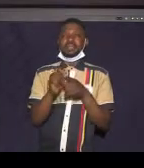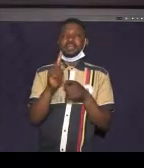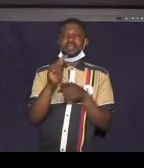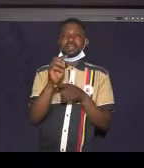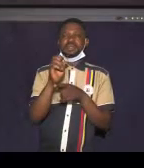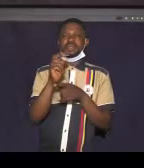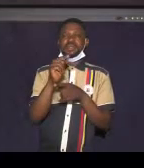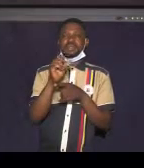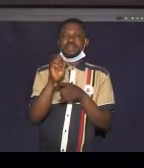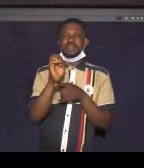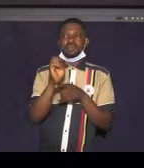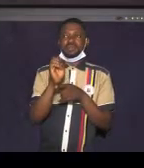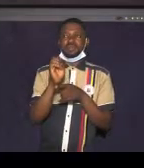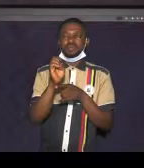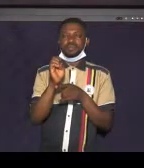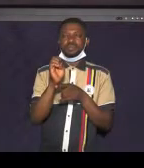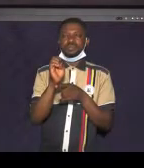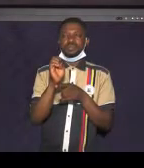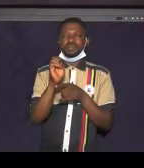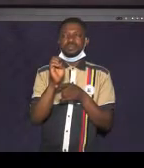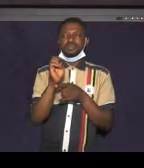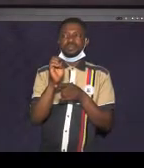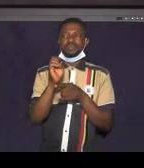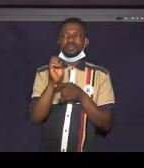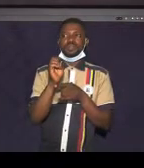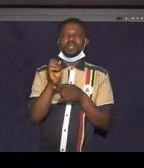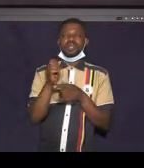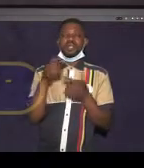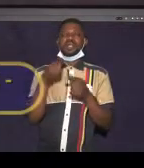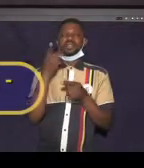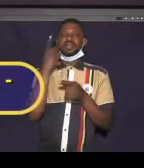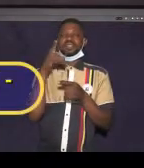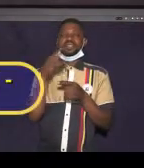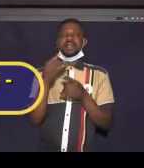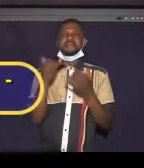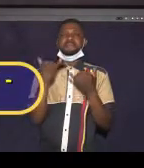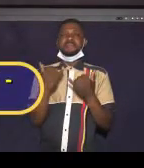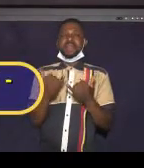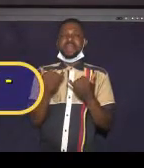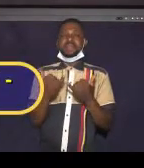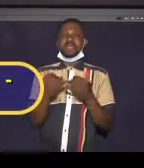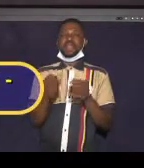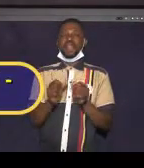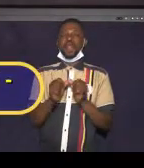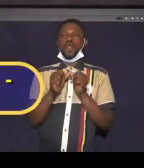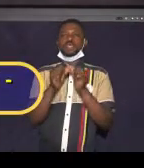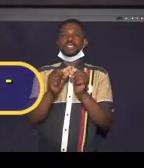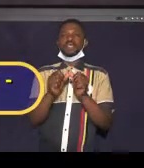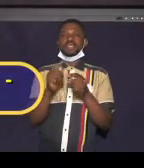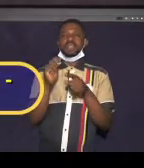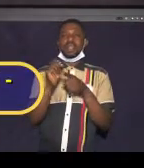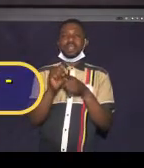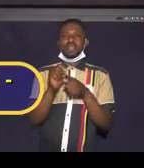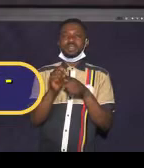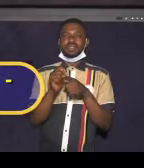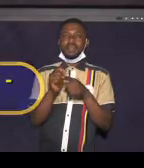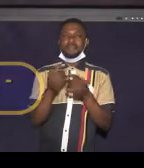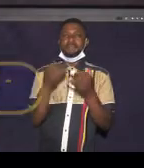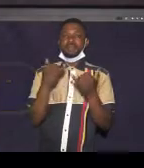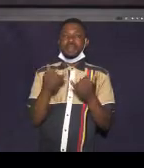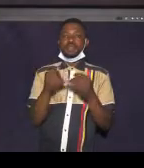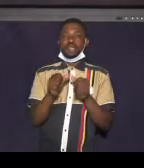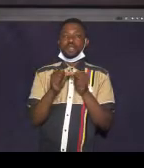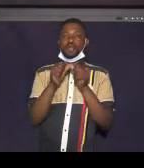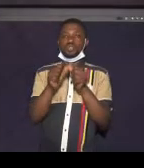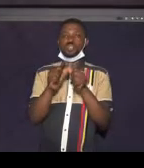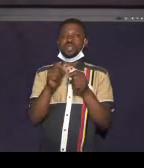Are we together? Good. Now let's look at the present continuous tense. The present